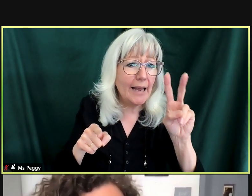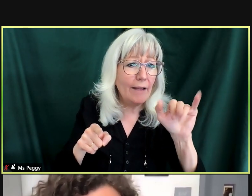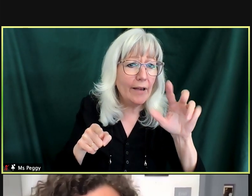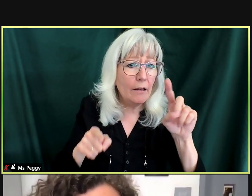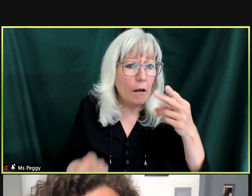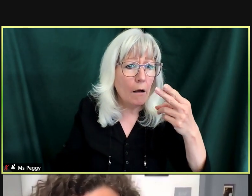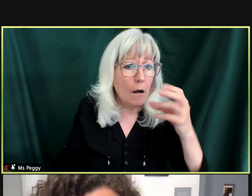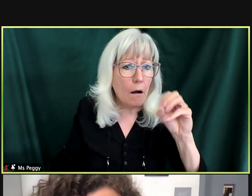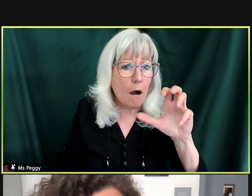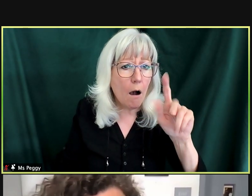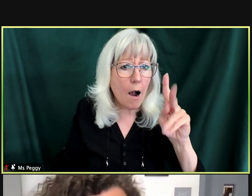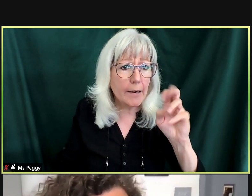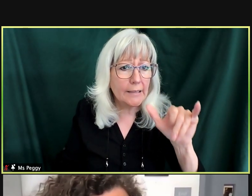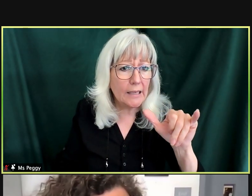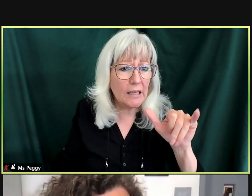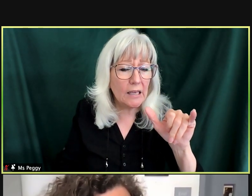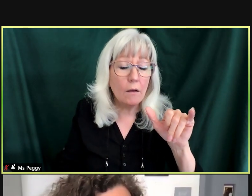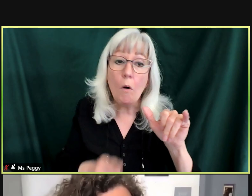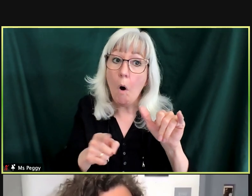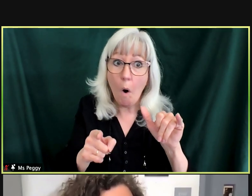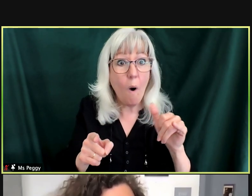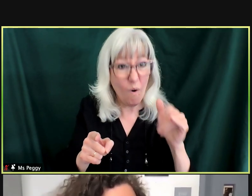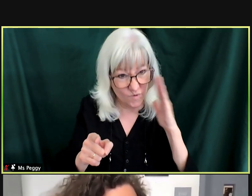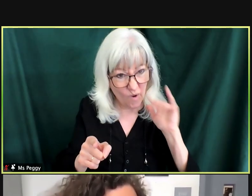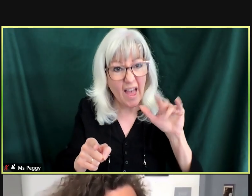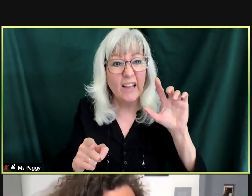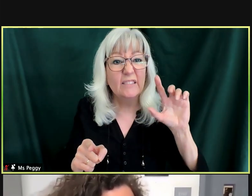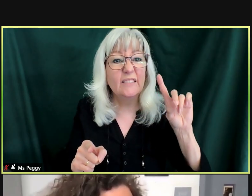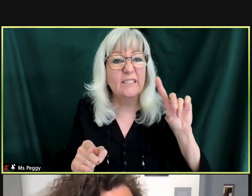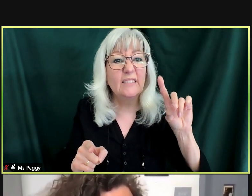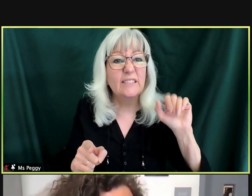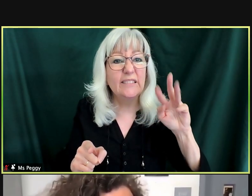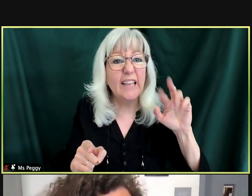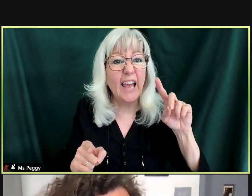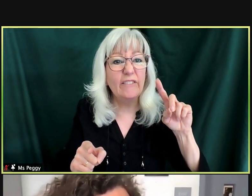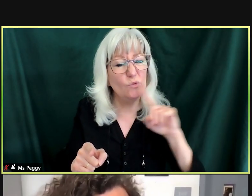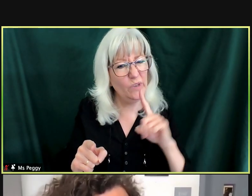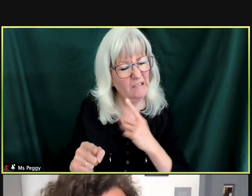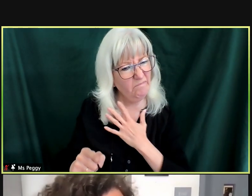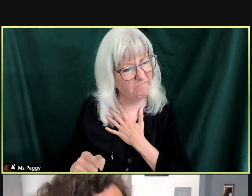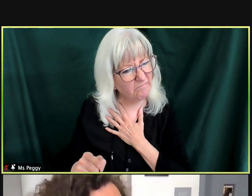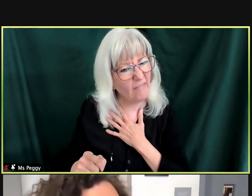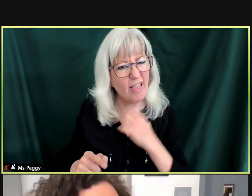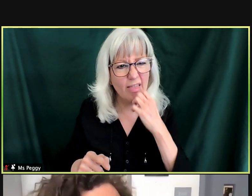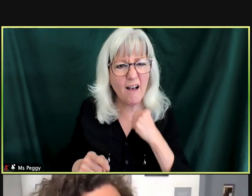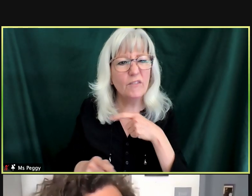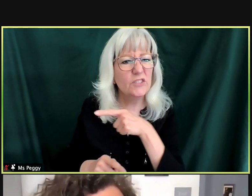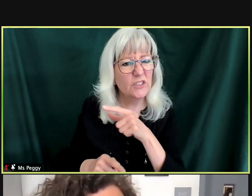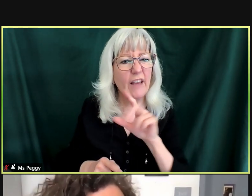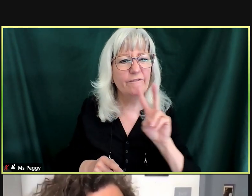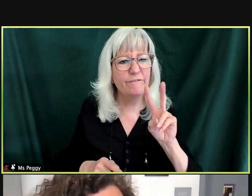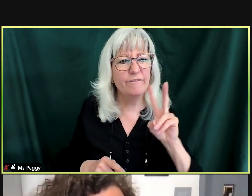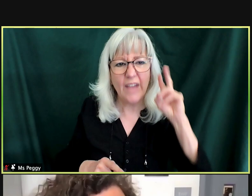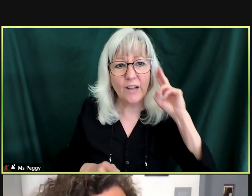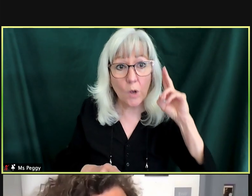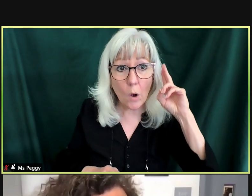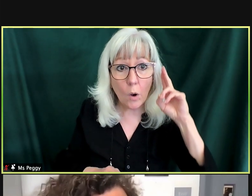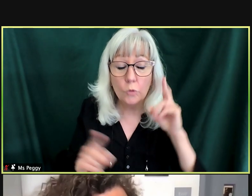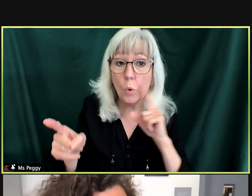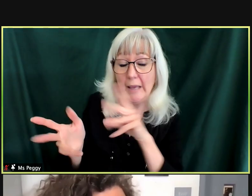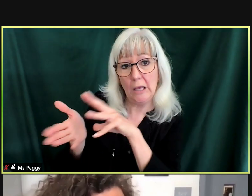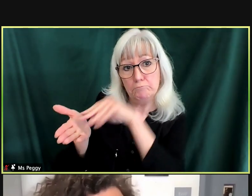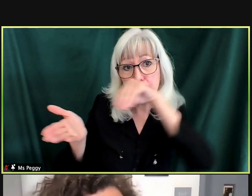Hockney really loves Van Gogh. And so you can see him incorporating some things that Van Gogh did in his own